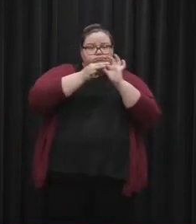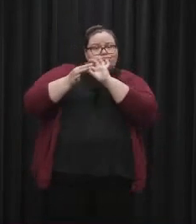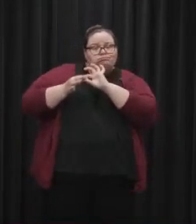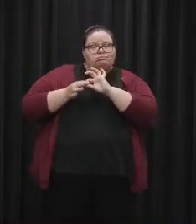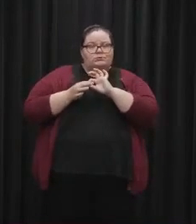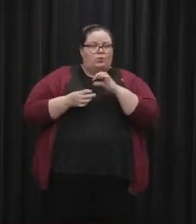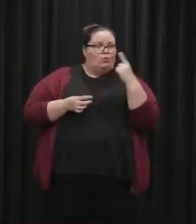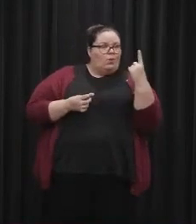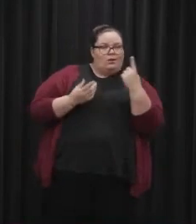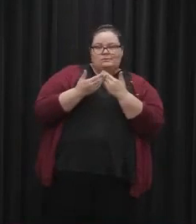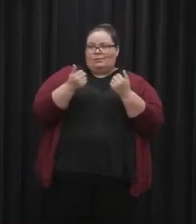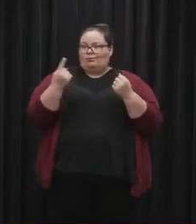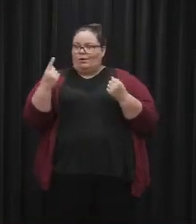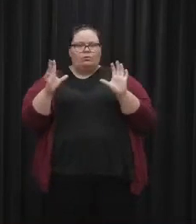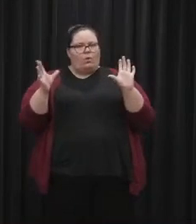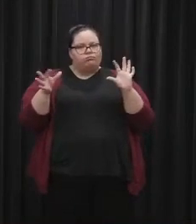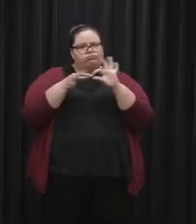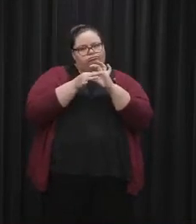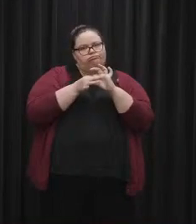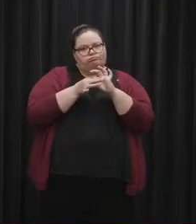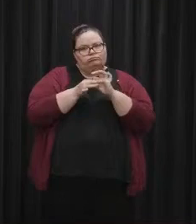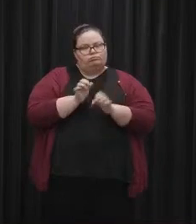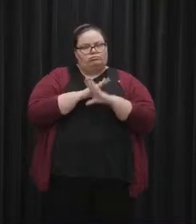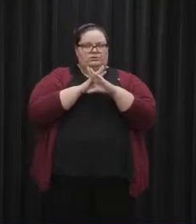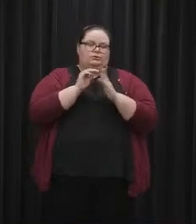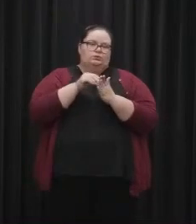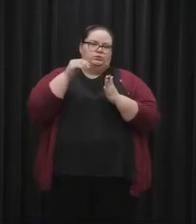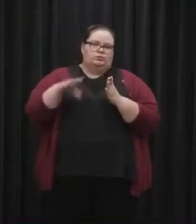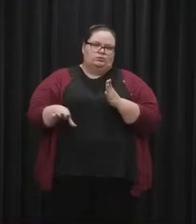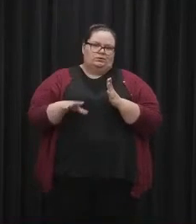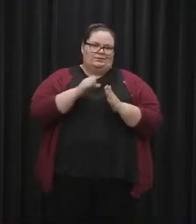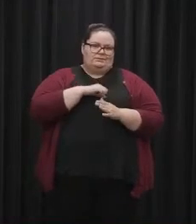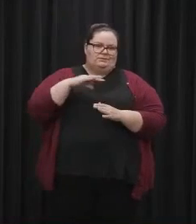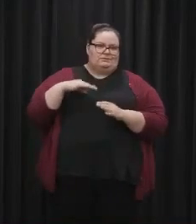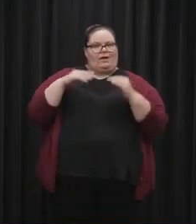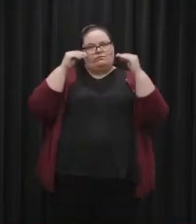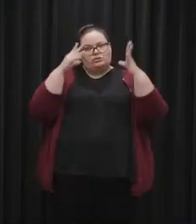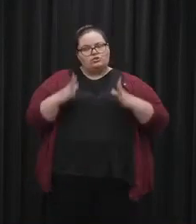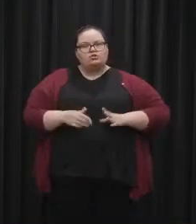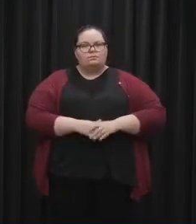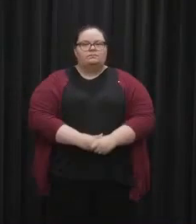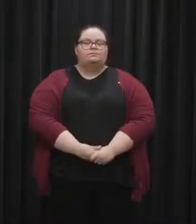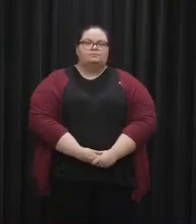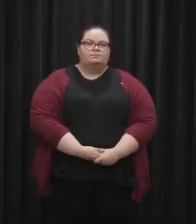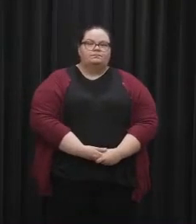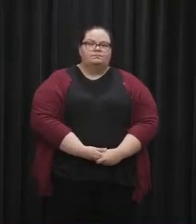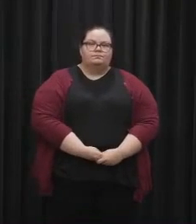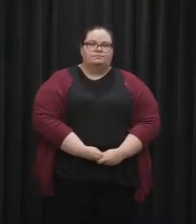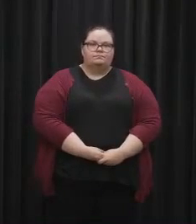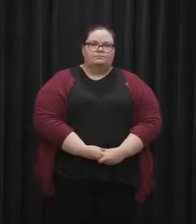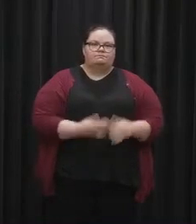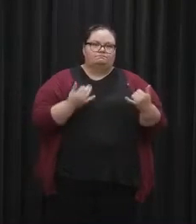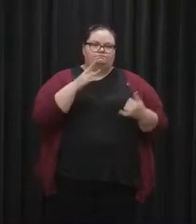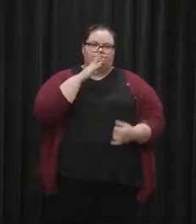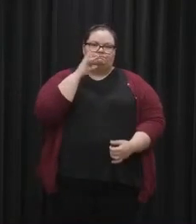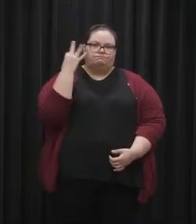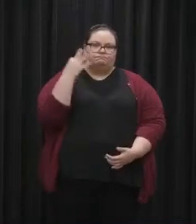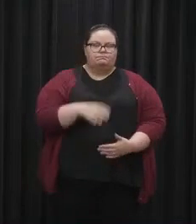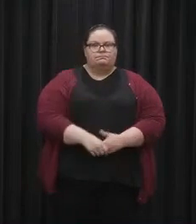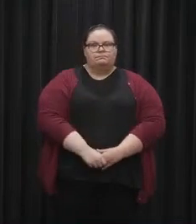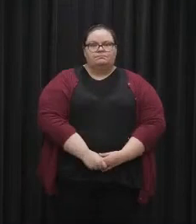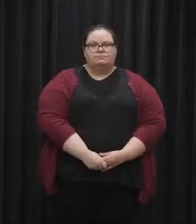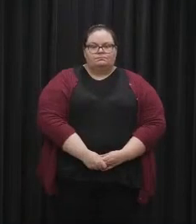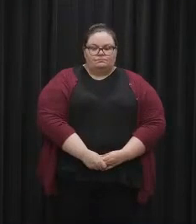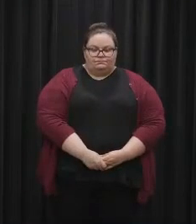part of a package of responses to try and protect our students and our professional staff who work in the schools. I'll call just brevement en français.